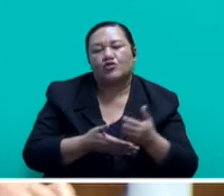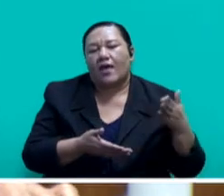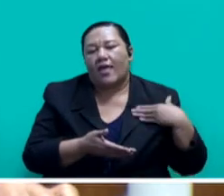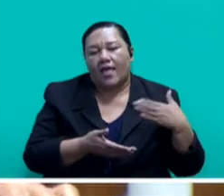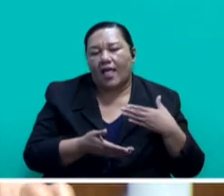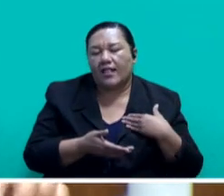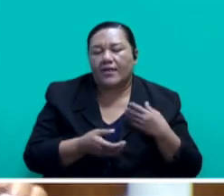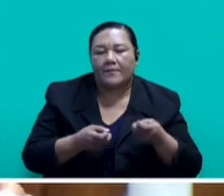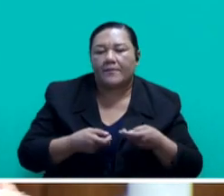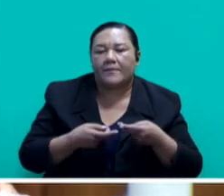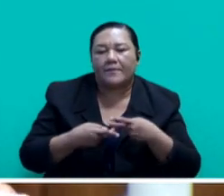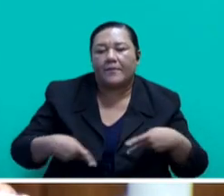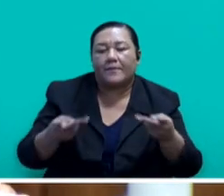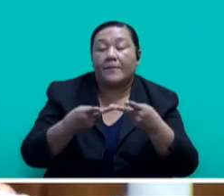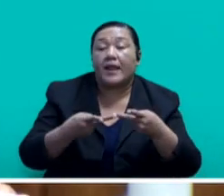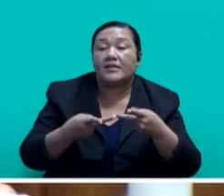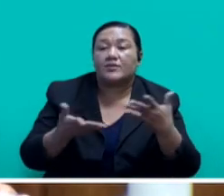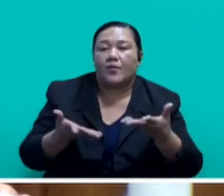enhance productivity,